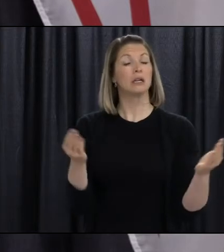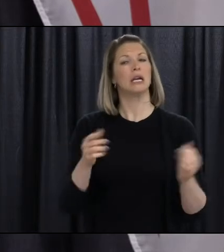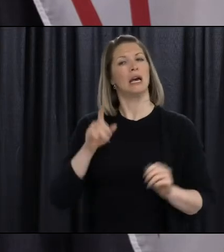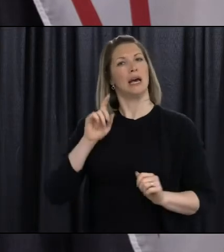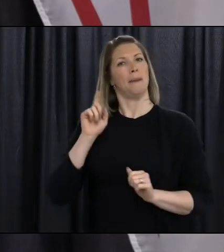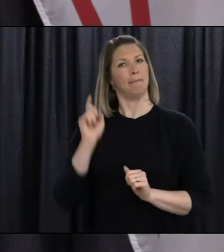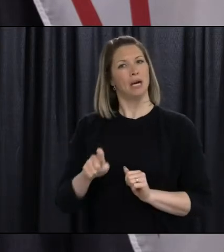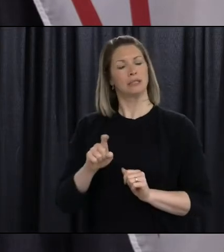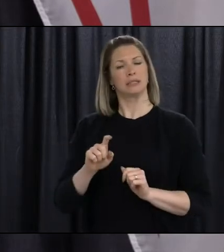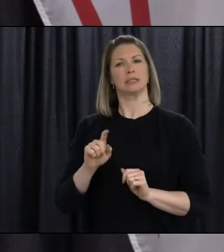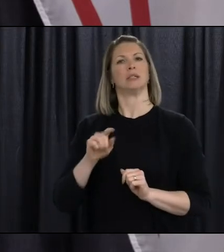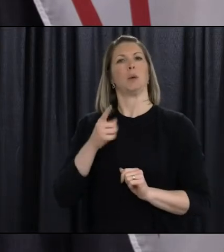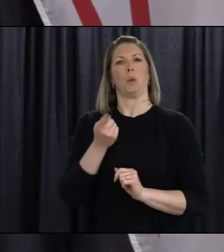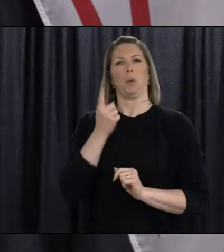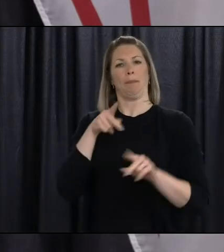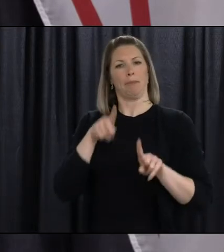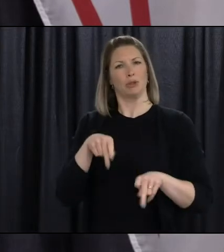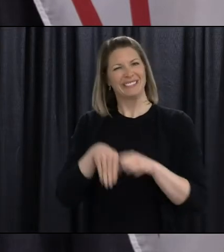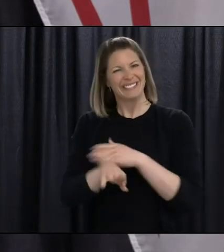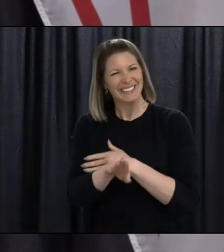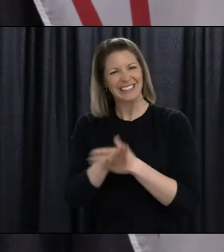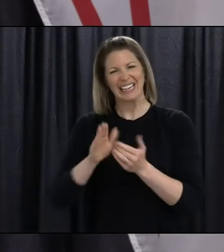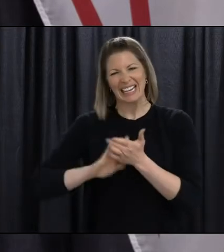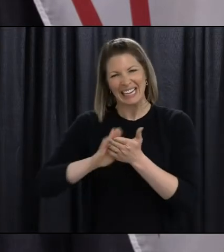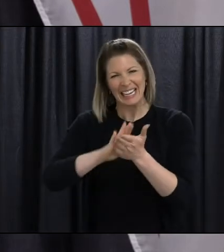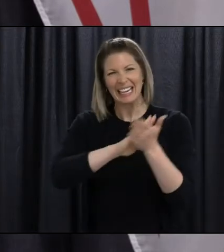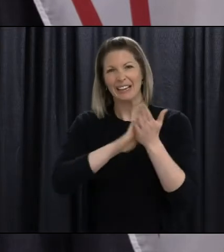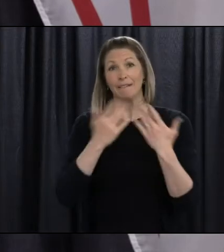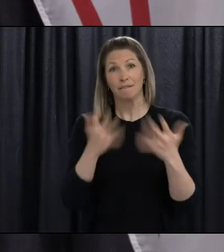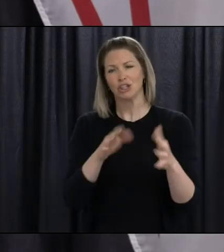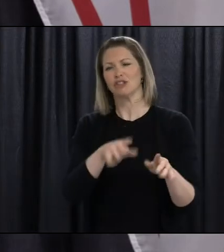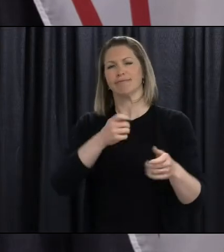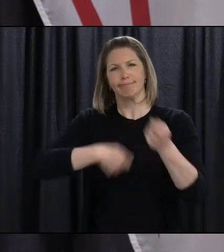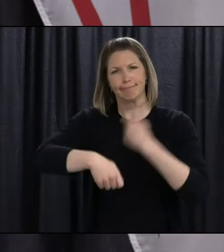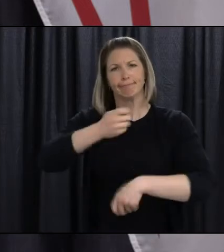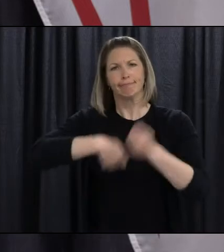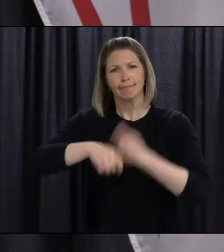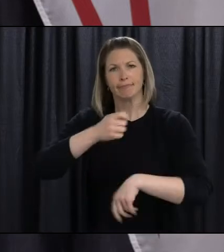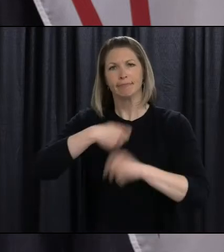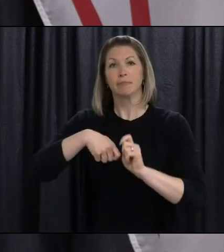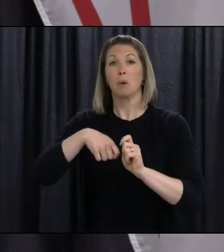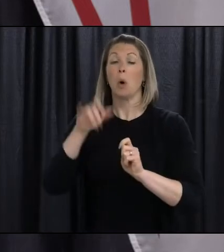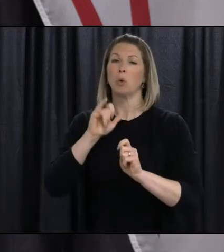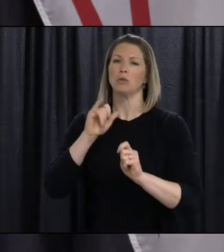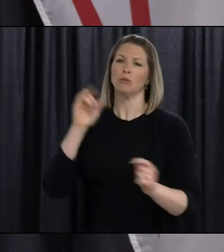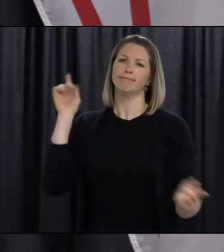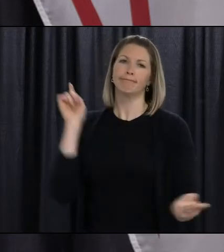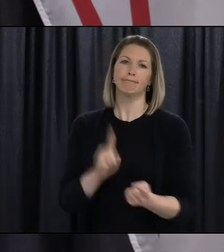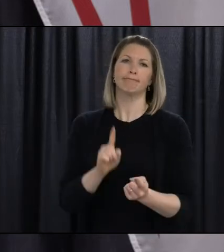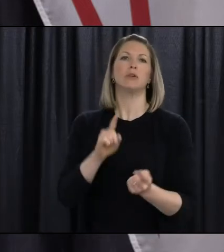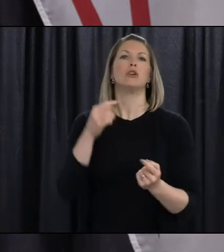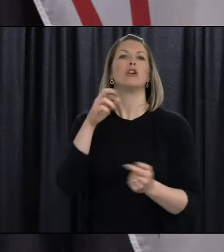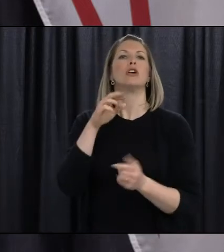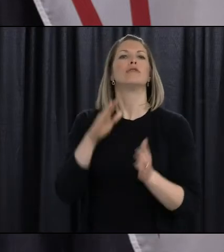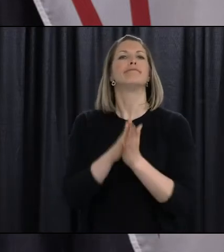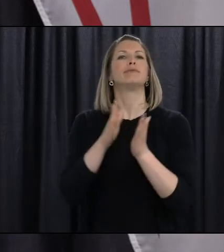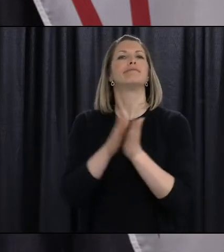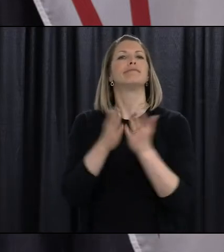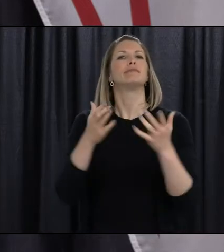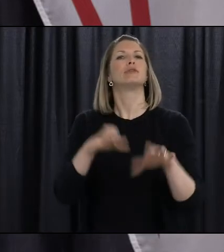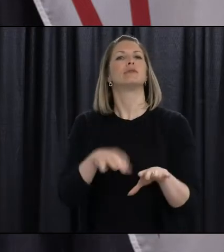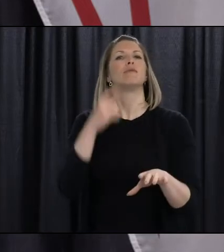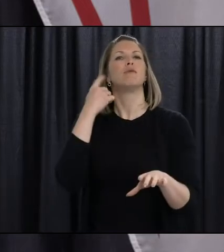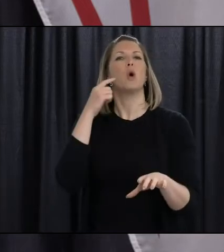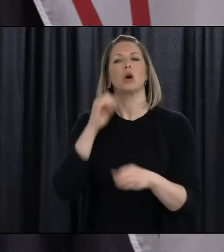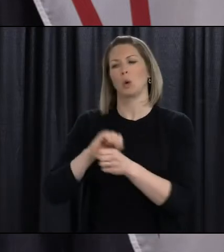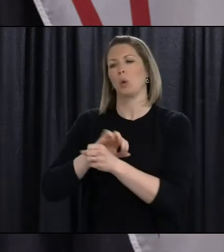have policies in place to ensure physical distancing and screen for potential COVID-19 exposure. Staff must wear